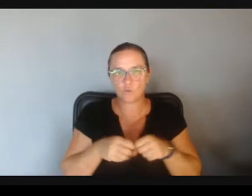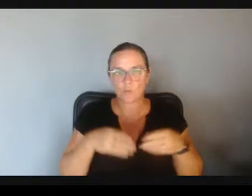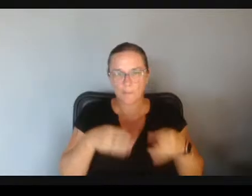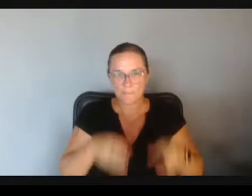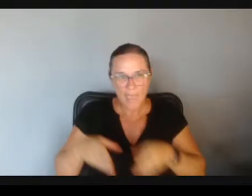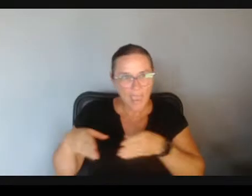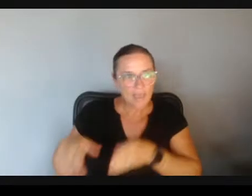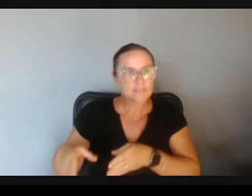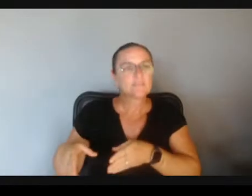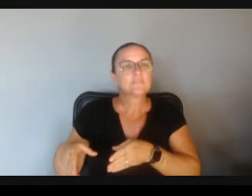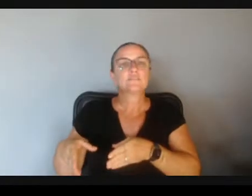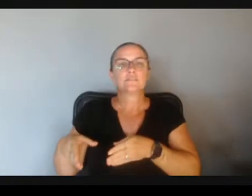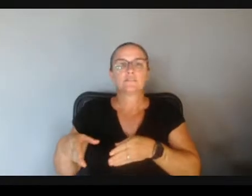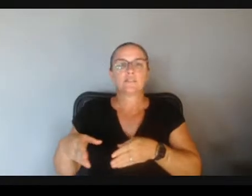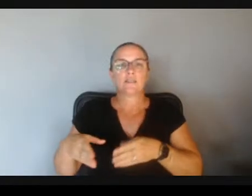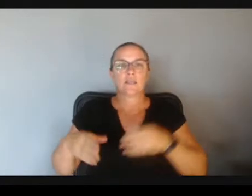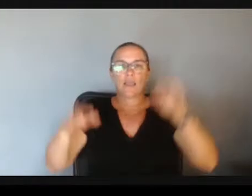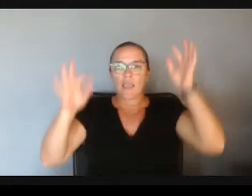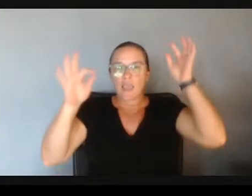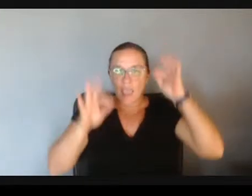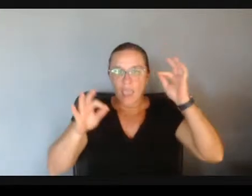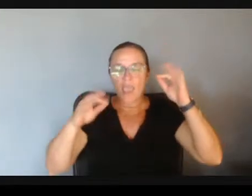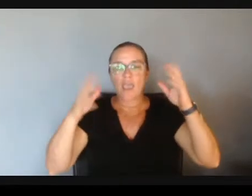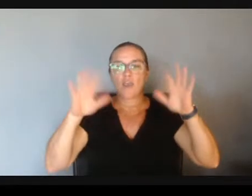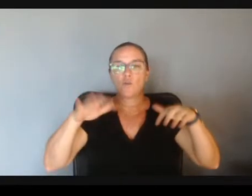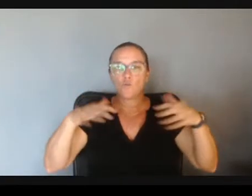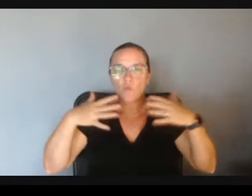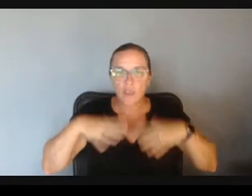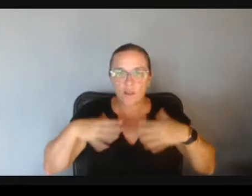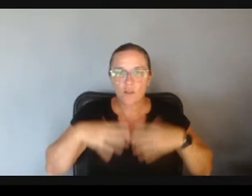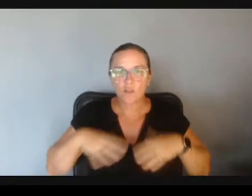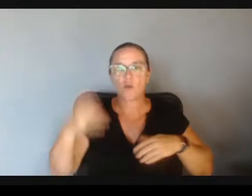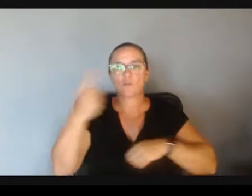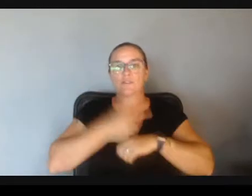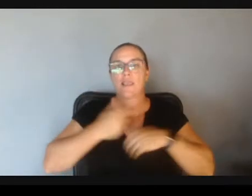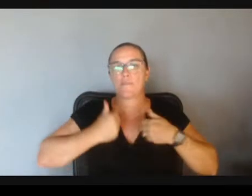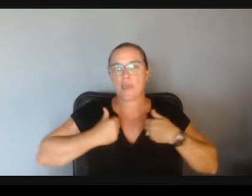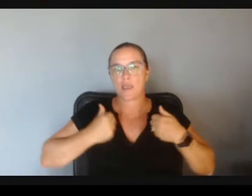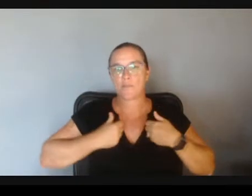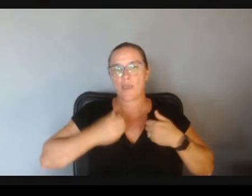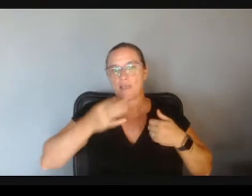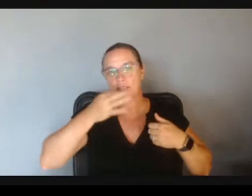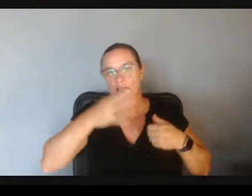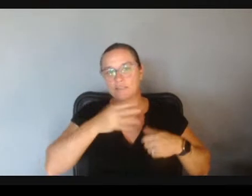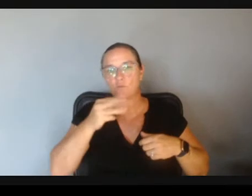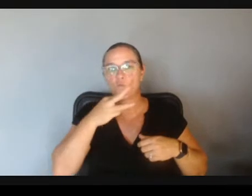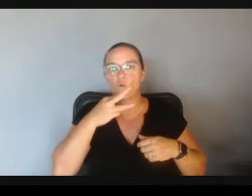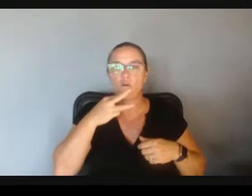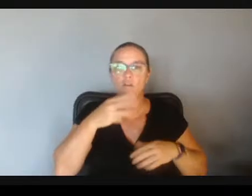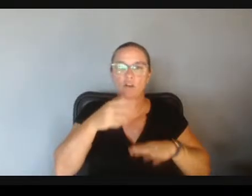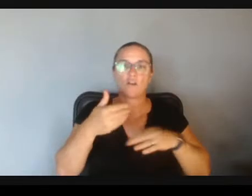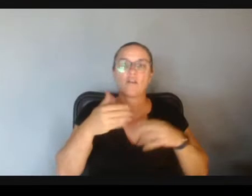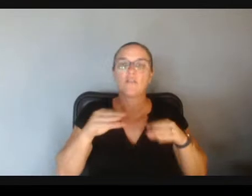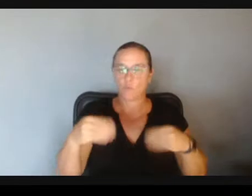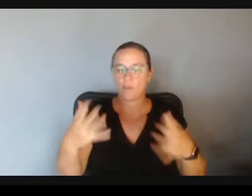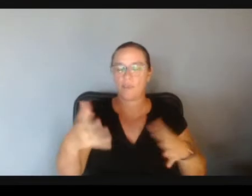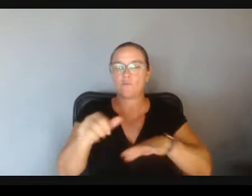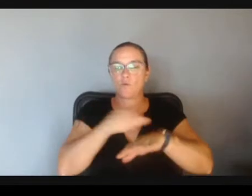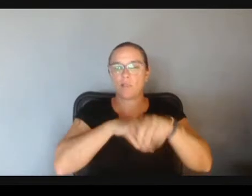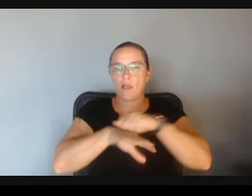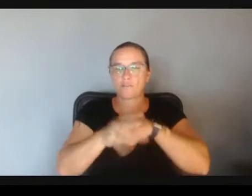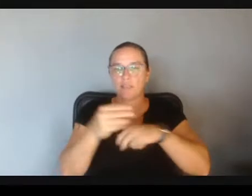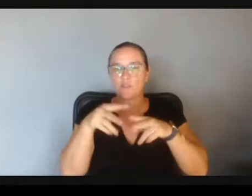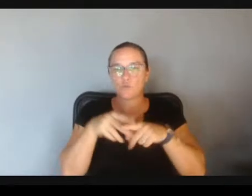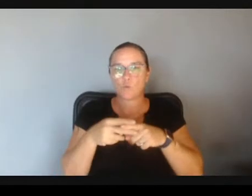bring a hat, rain gear, day pack, snacks, and water. Gloves and tools are provided. And we also have